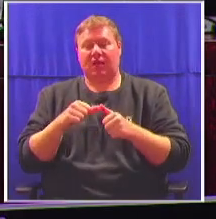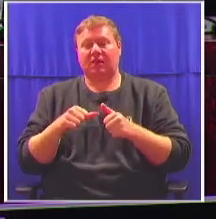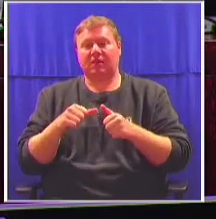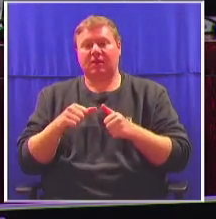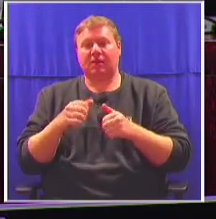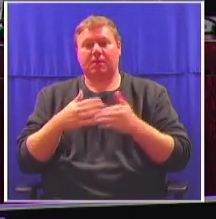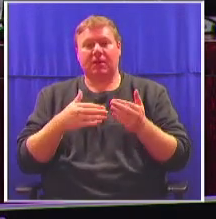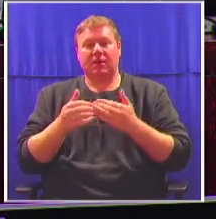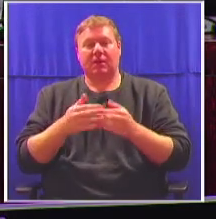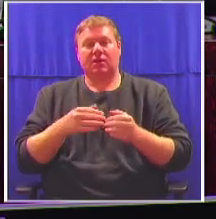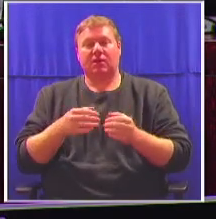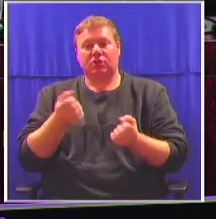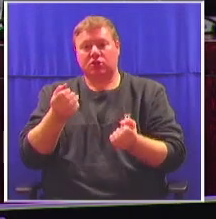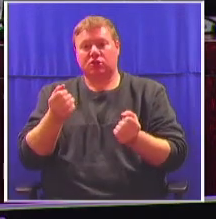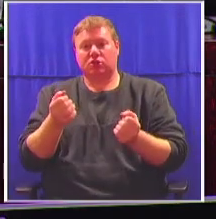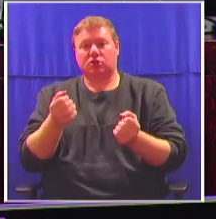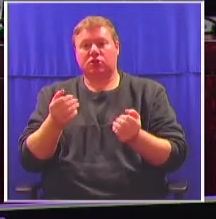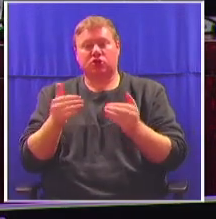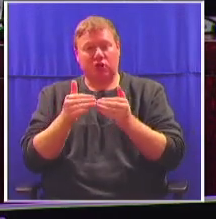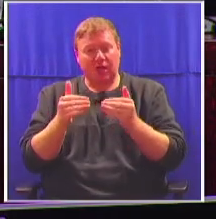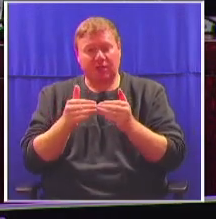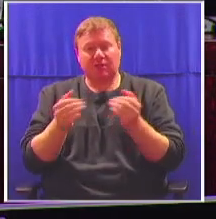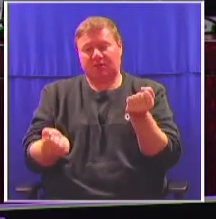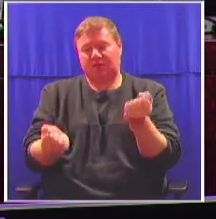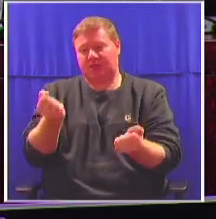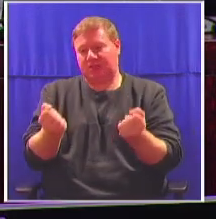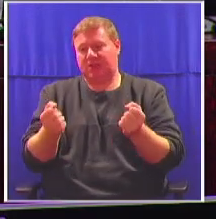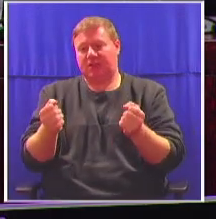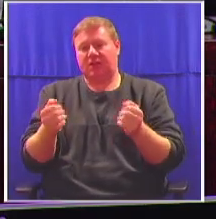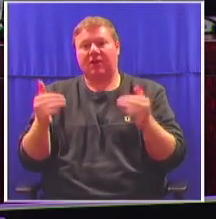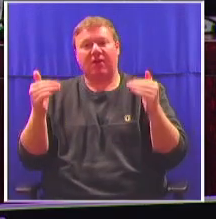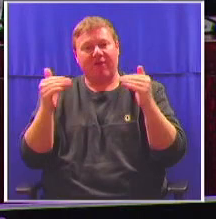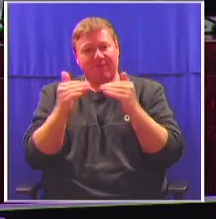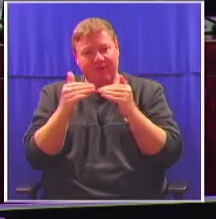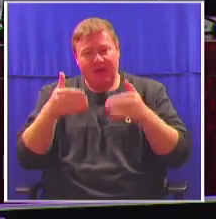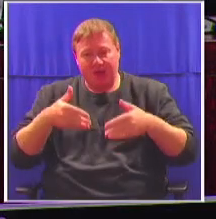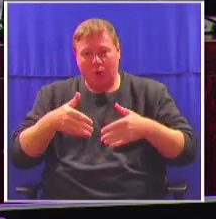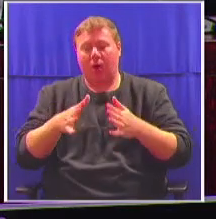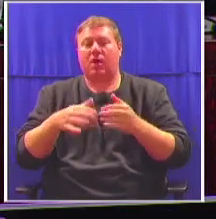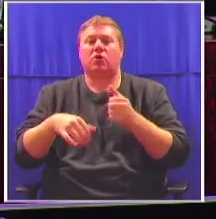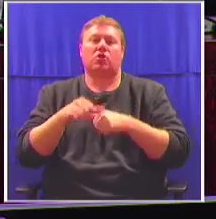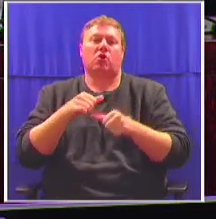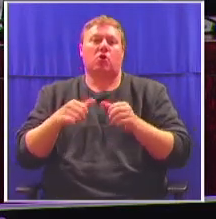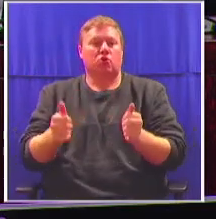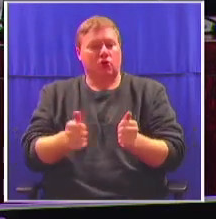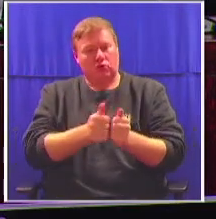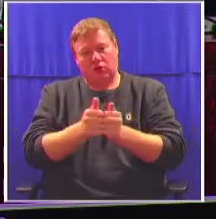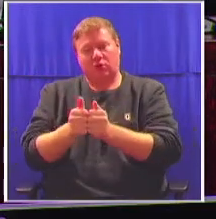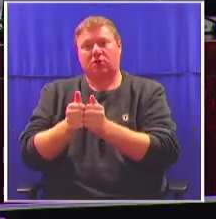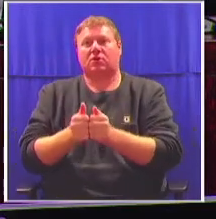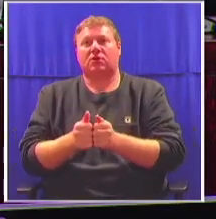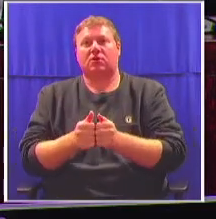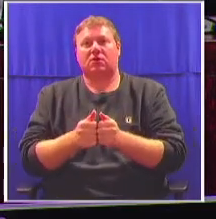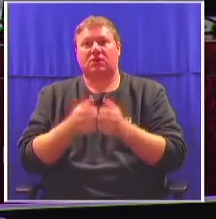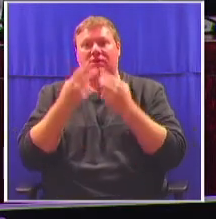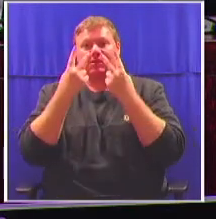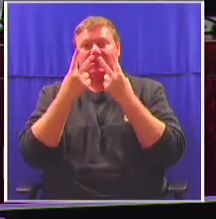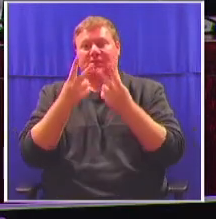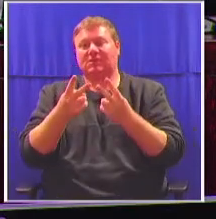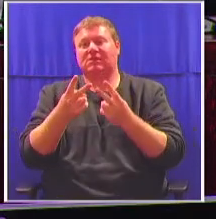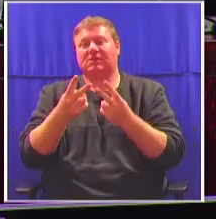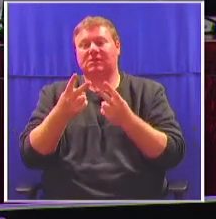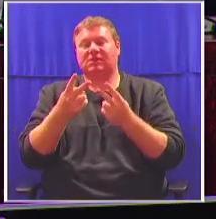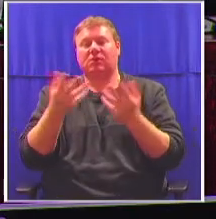justice, fairness, and social solidarity, as it was envisaged in the